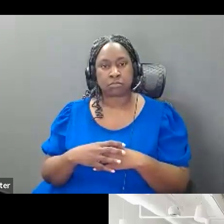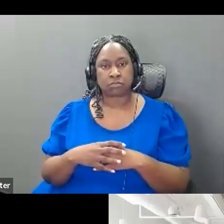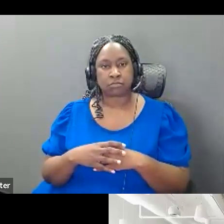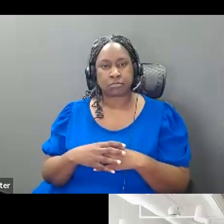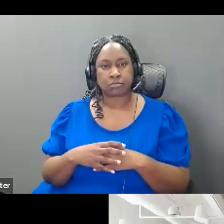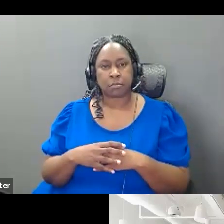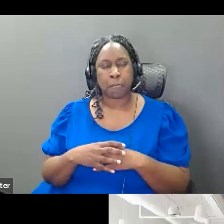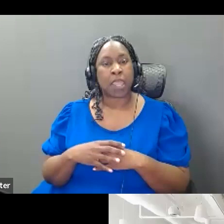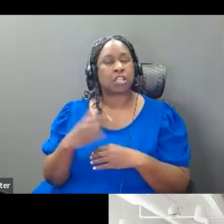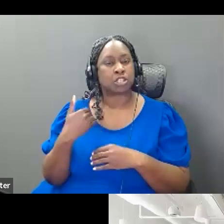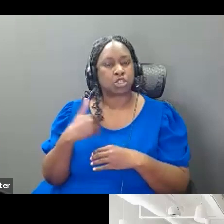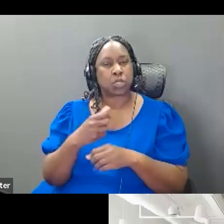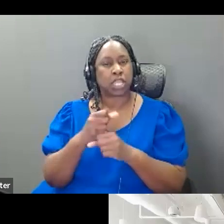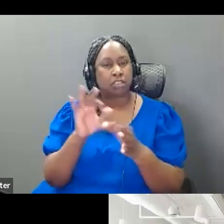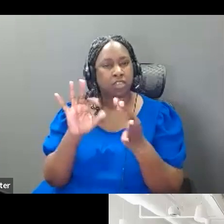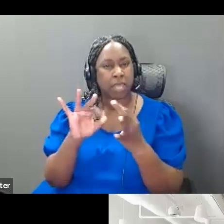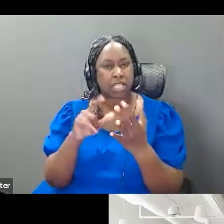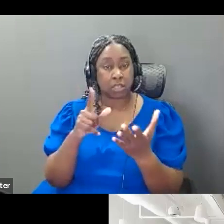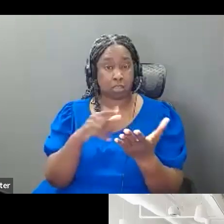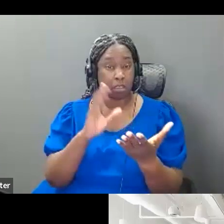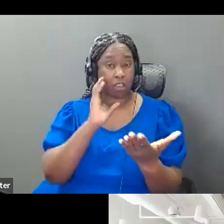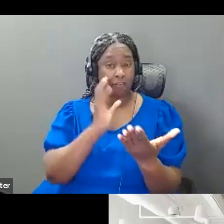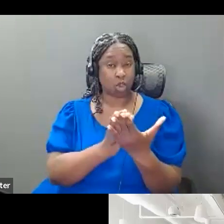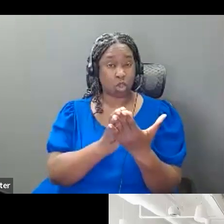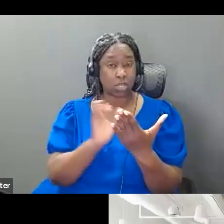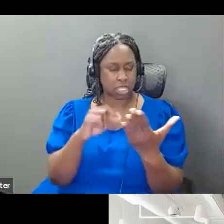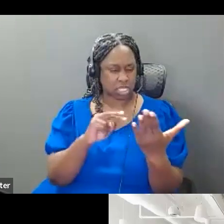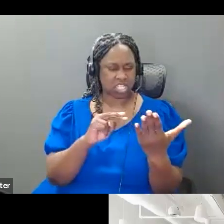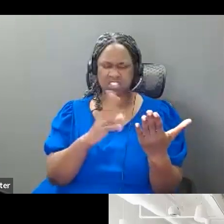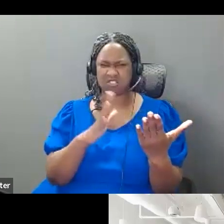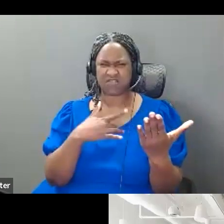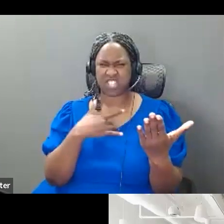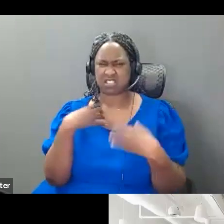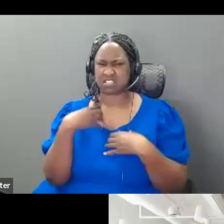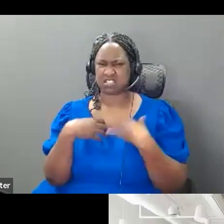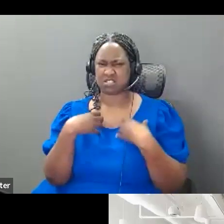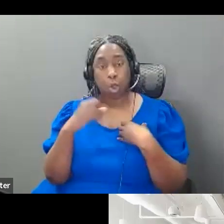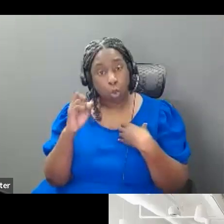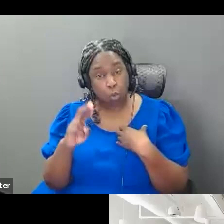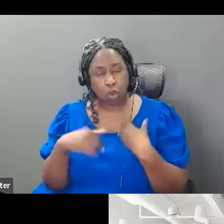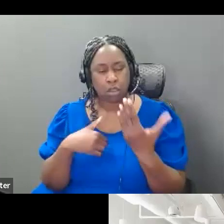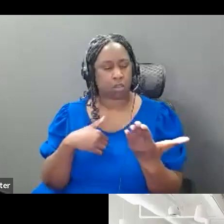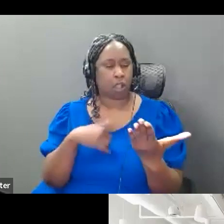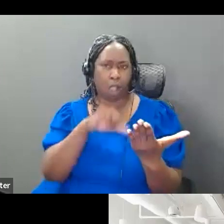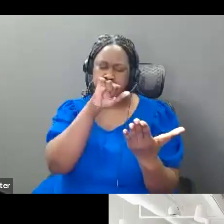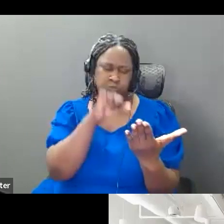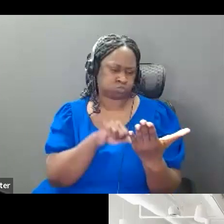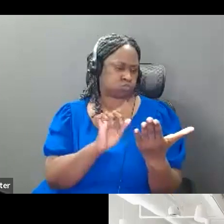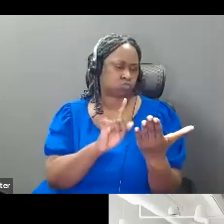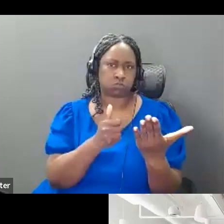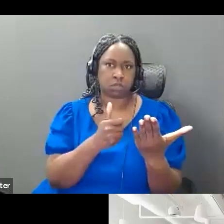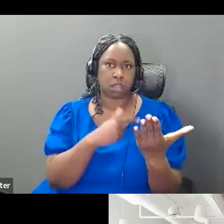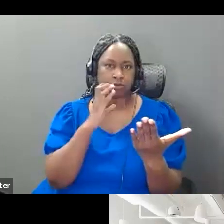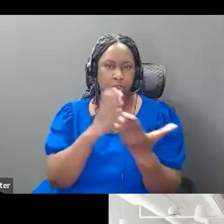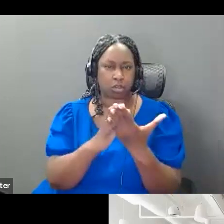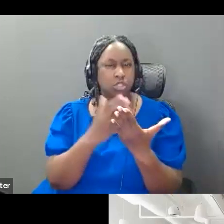just kind of getting feedback or like, this photo makes me uncomfortable, or I really love this photo. And it's just giving us a sense of like what direction to go into. And of course,